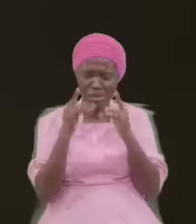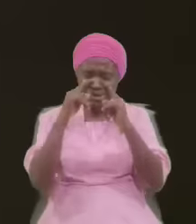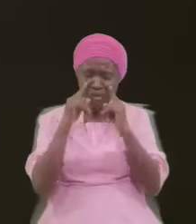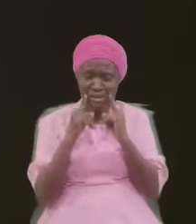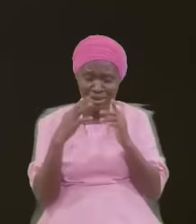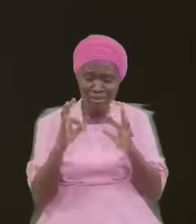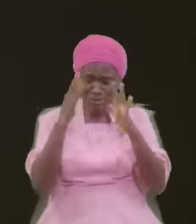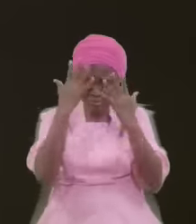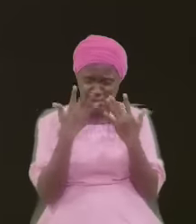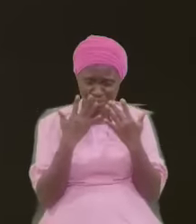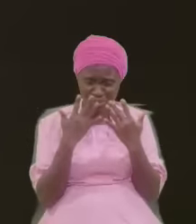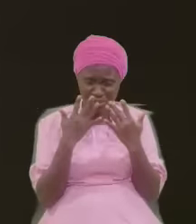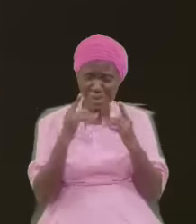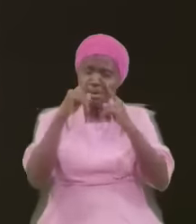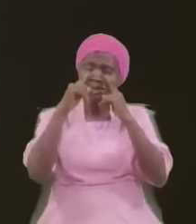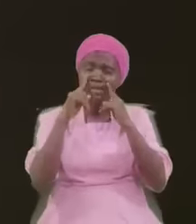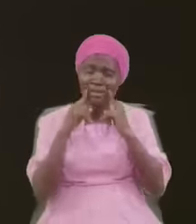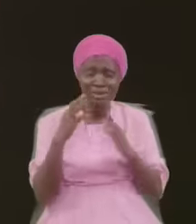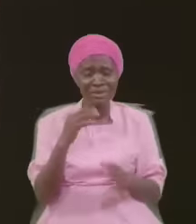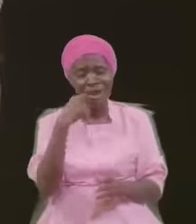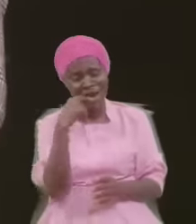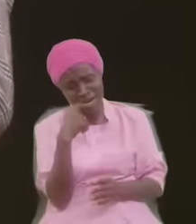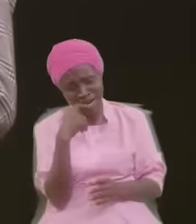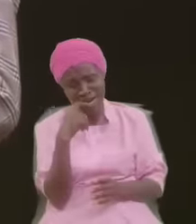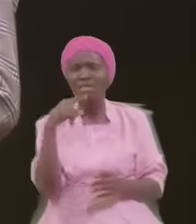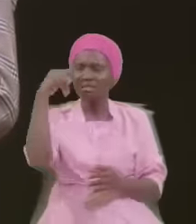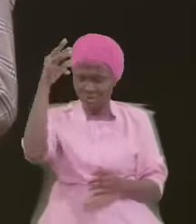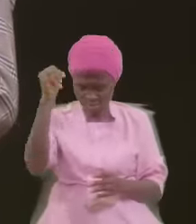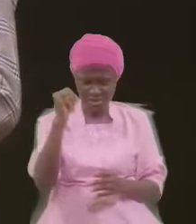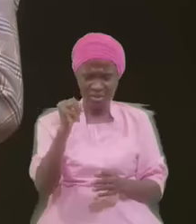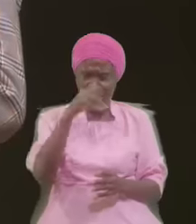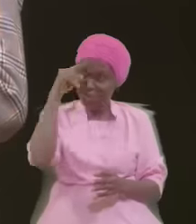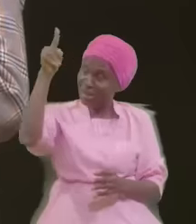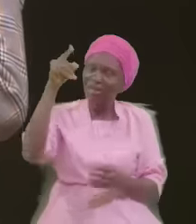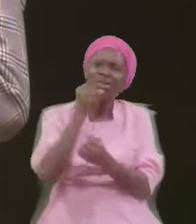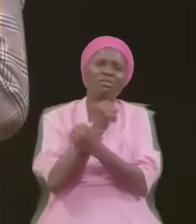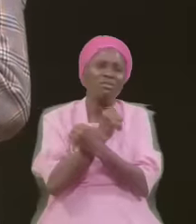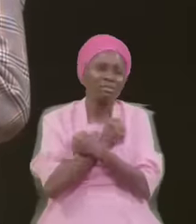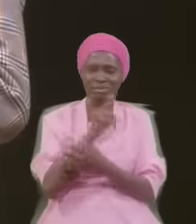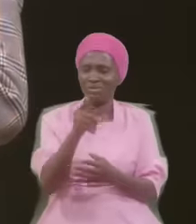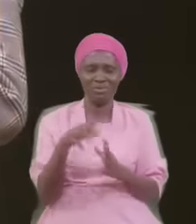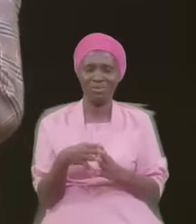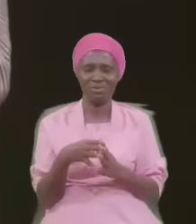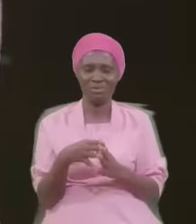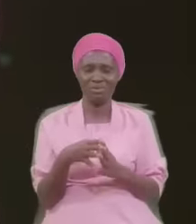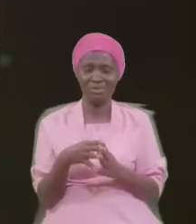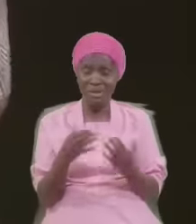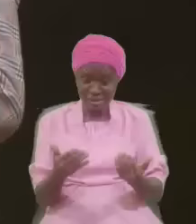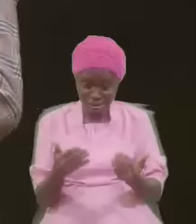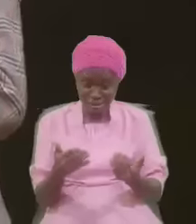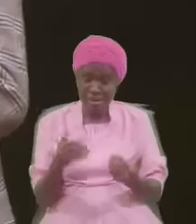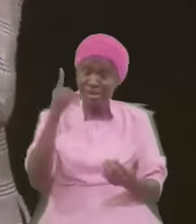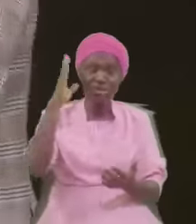tears of regret. Tell him he loves you. Tonight he'll